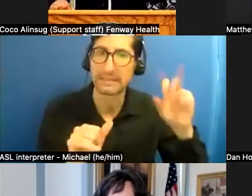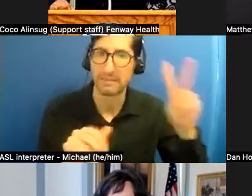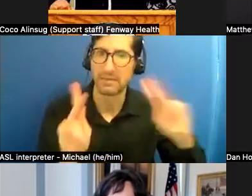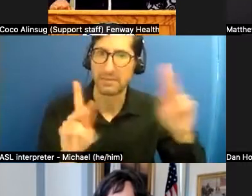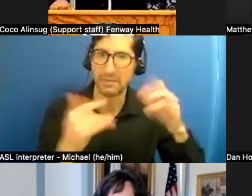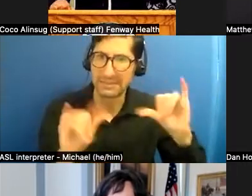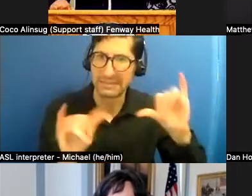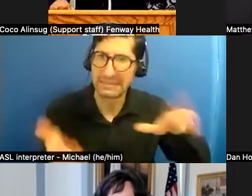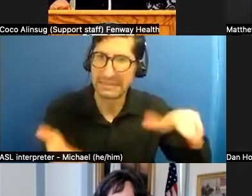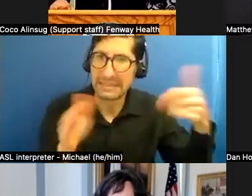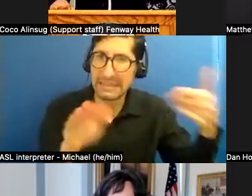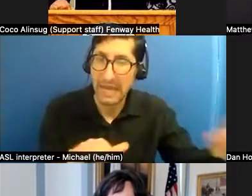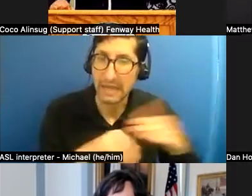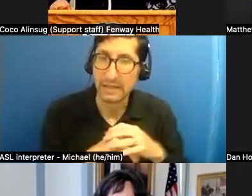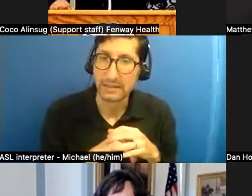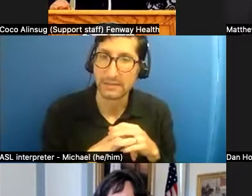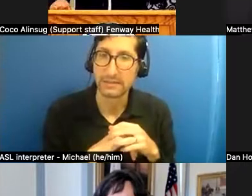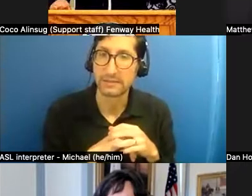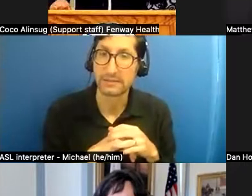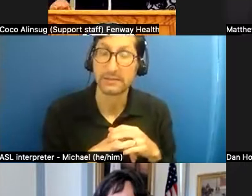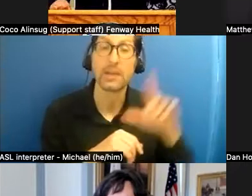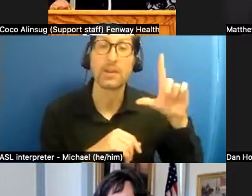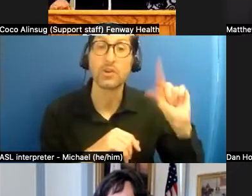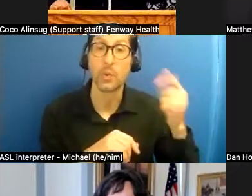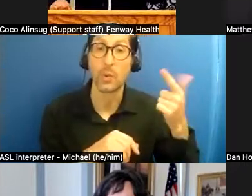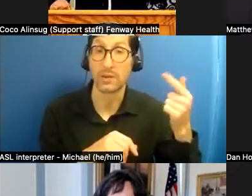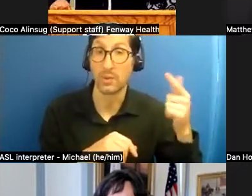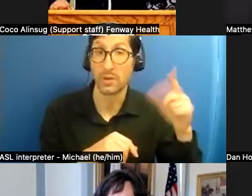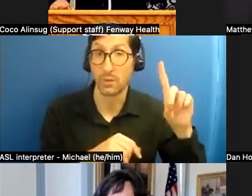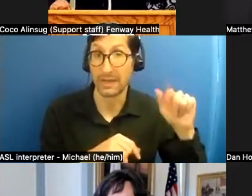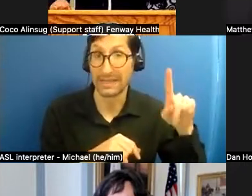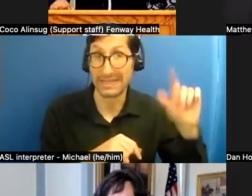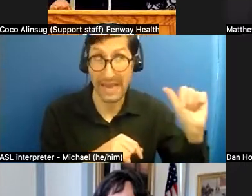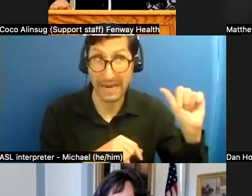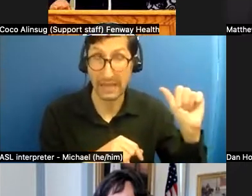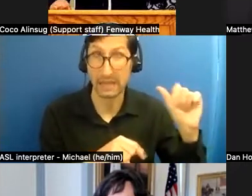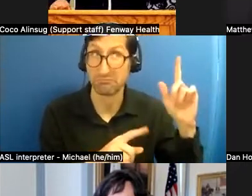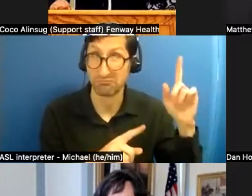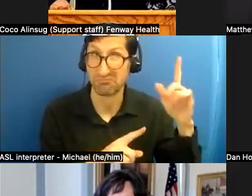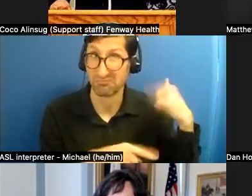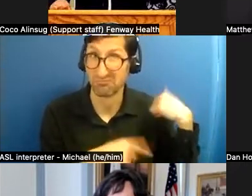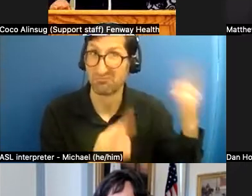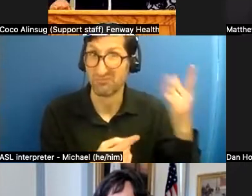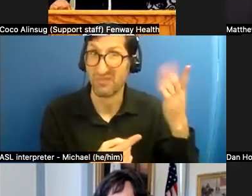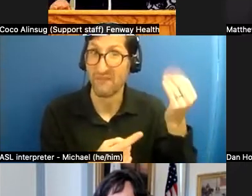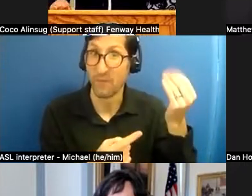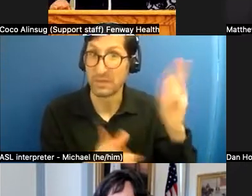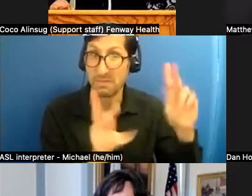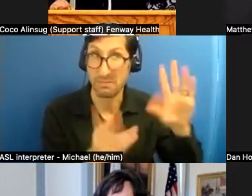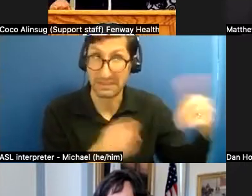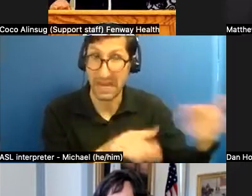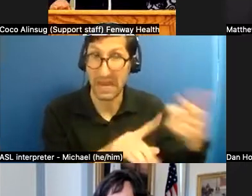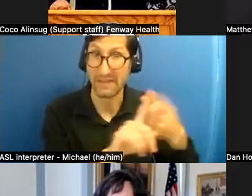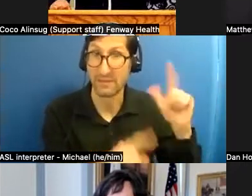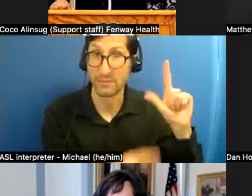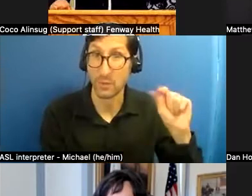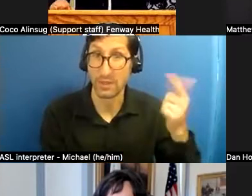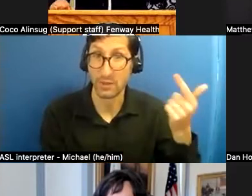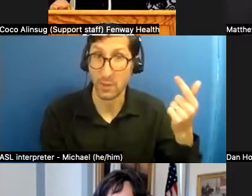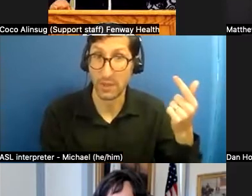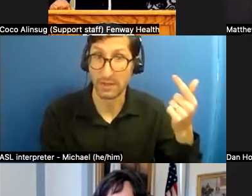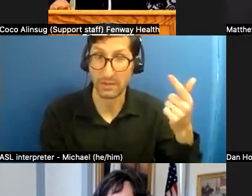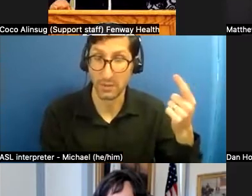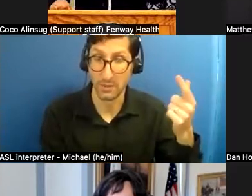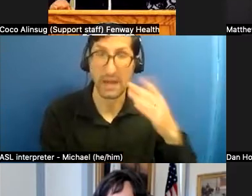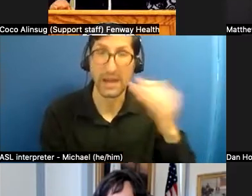to hear about the 2021 data from the state, there were 14 individuals in 2020 and at least four in the last month who've passed away